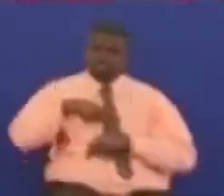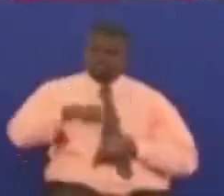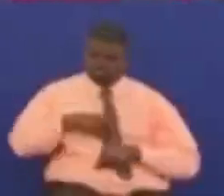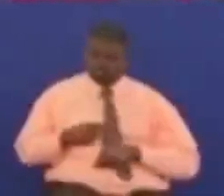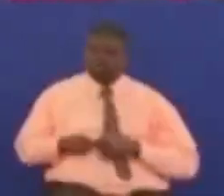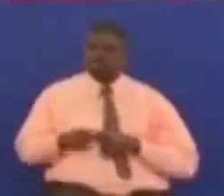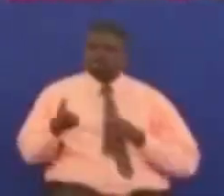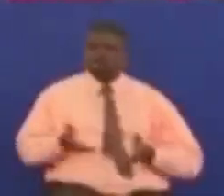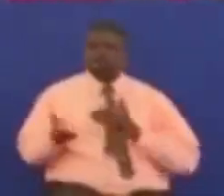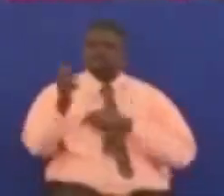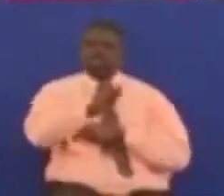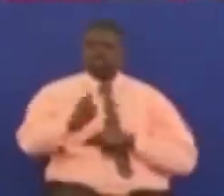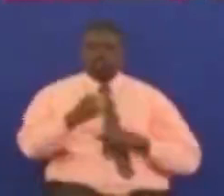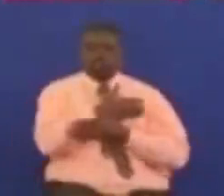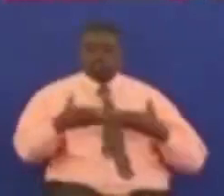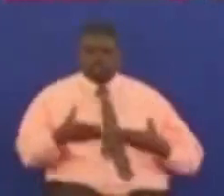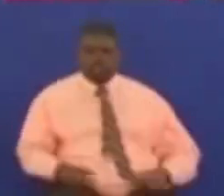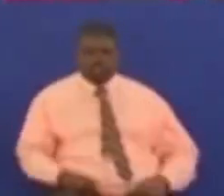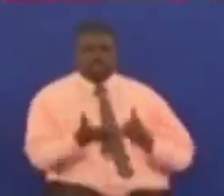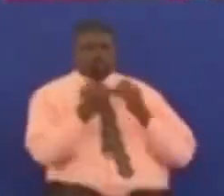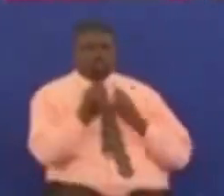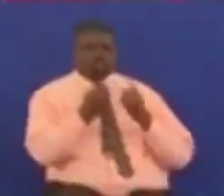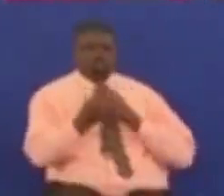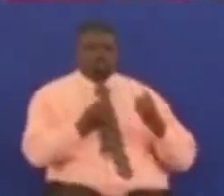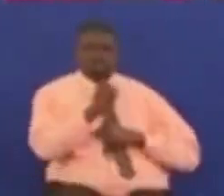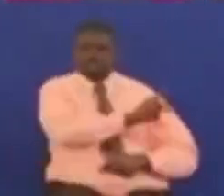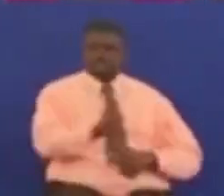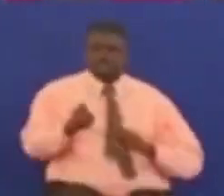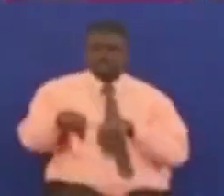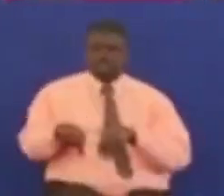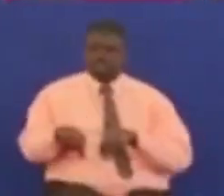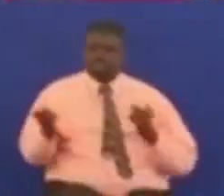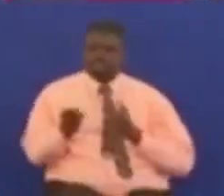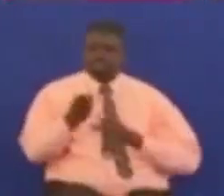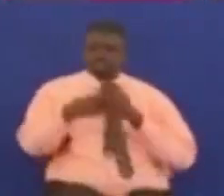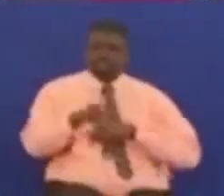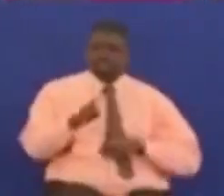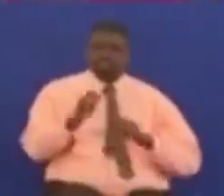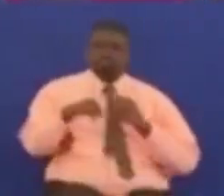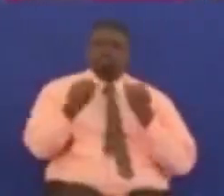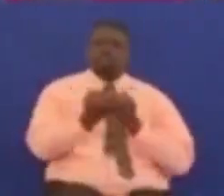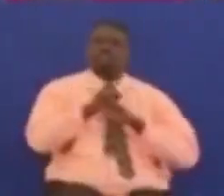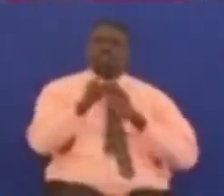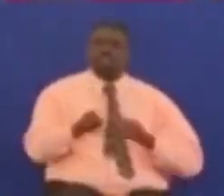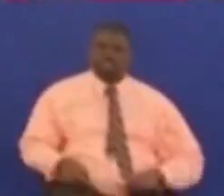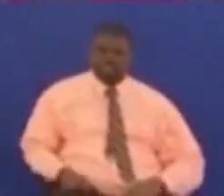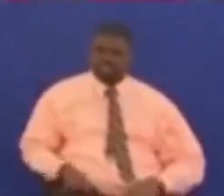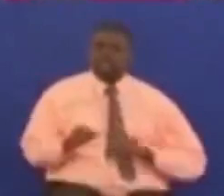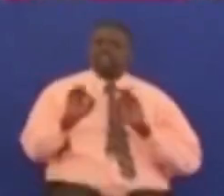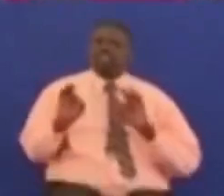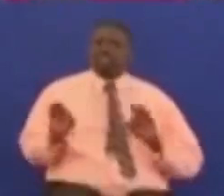regional blocks, including East African Community and Southern Africa Development Community and beyond. How are you going to further this